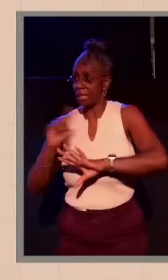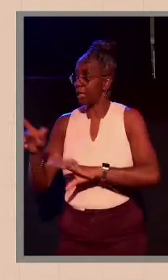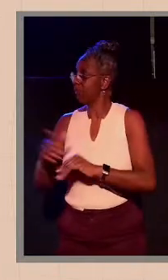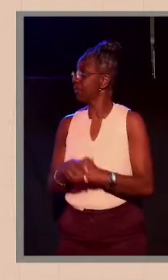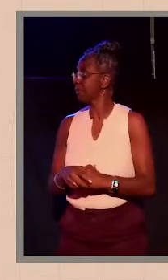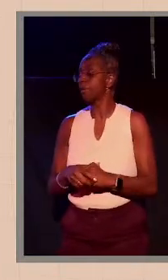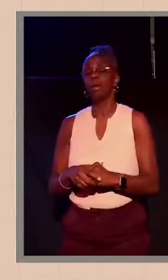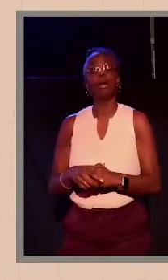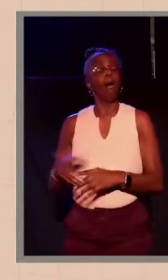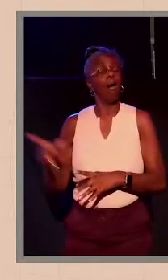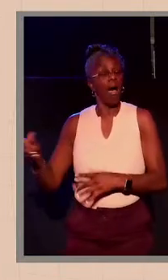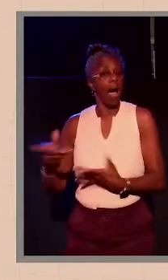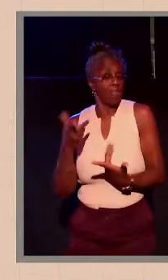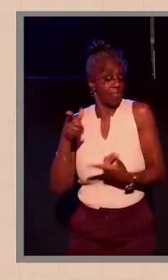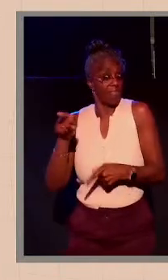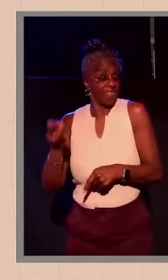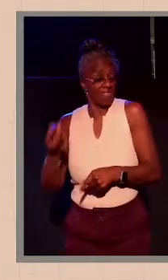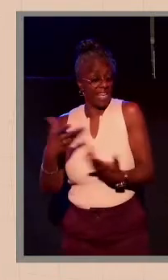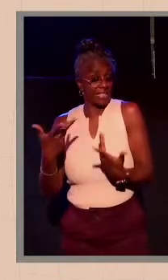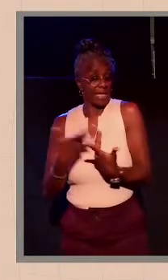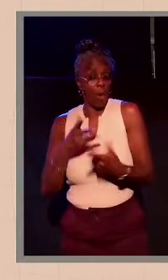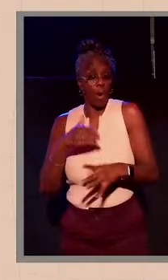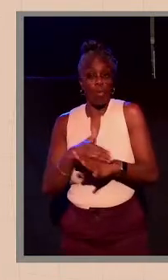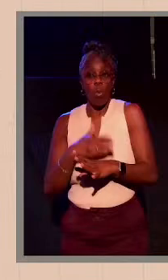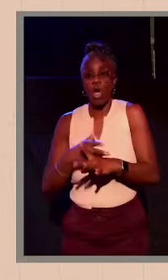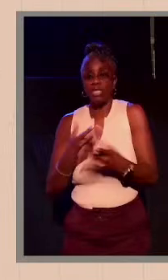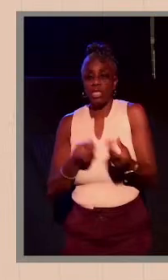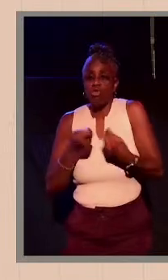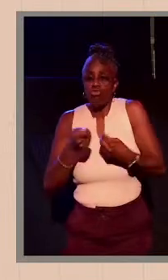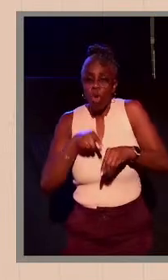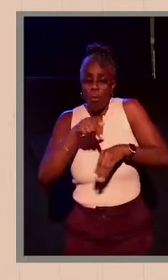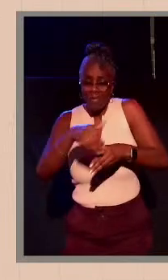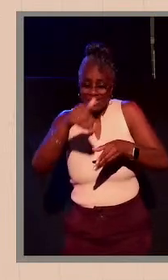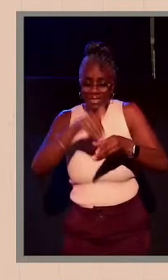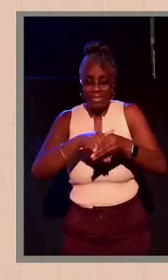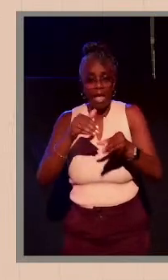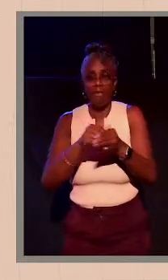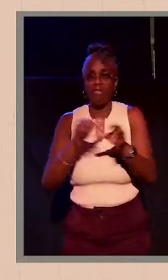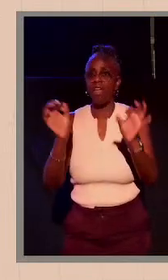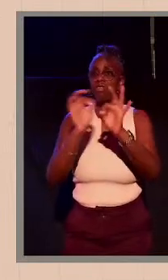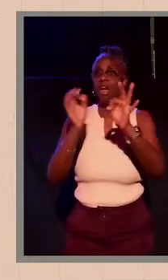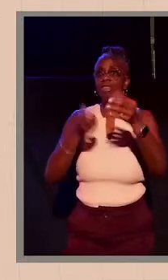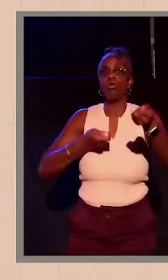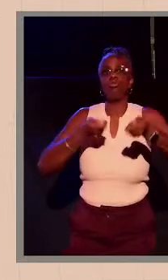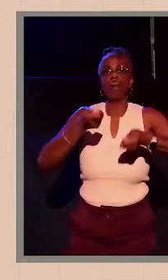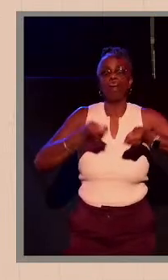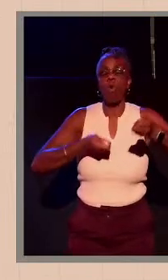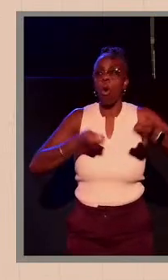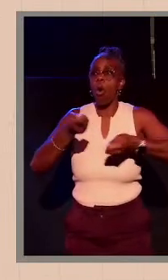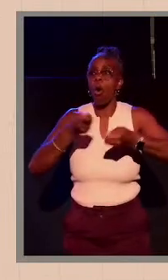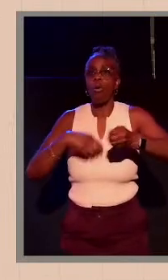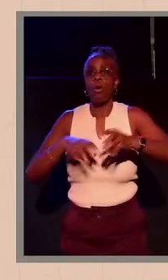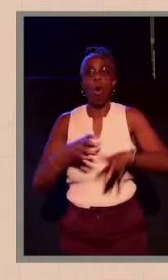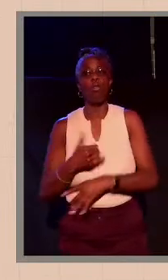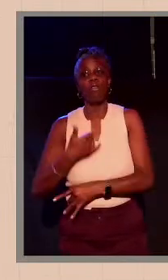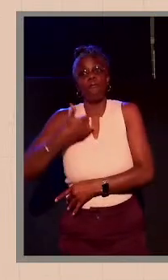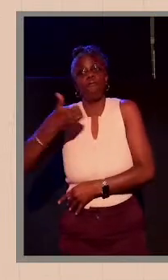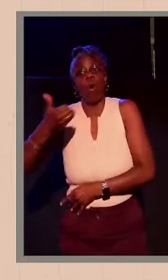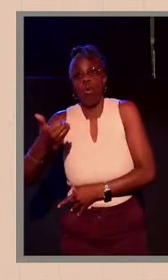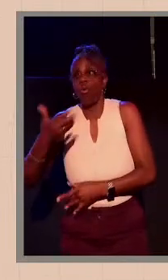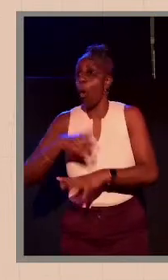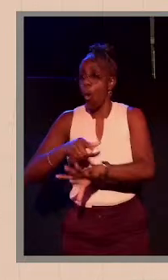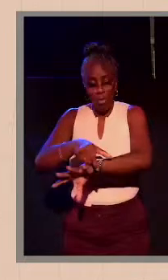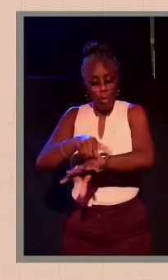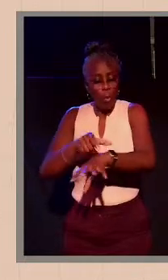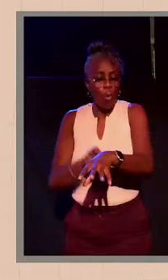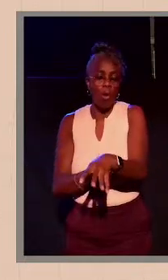so that's exactly how it works, and everything is controlled inside Ableton. So there's nothing that's being controlled on the phone or on the